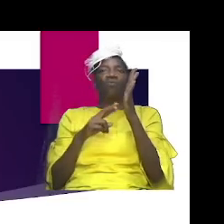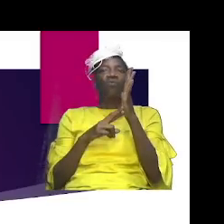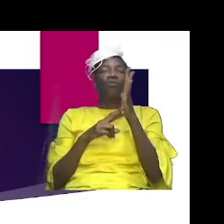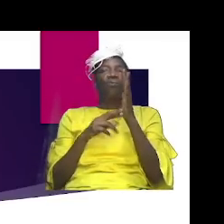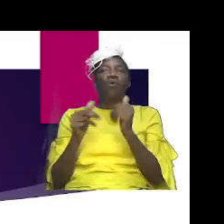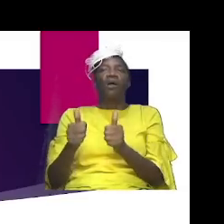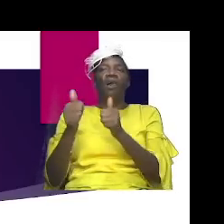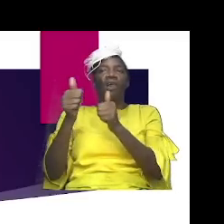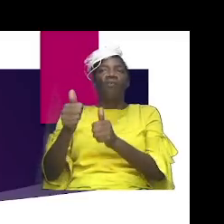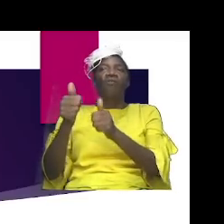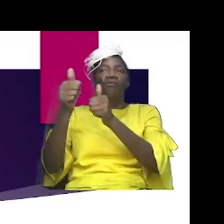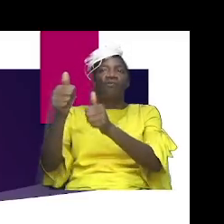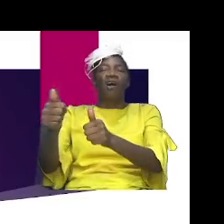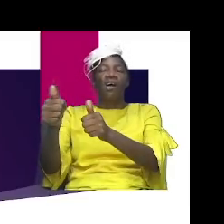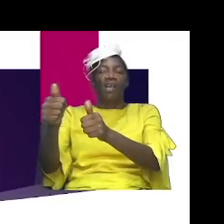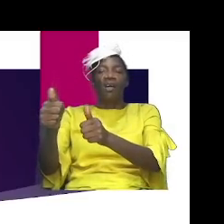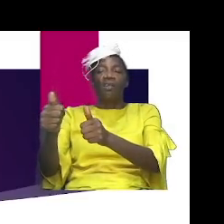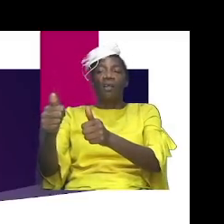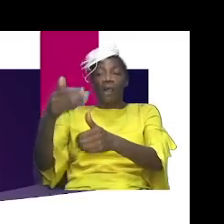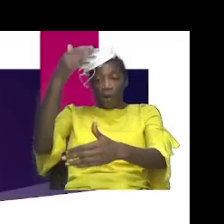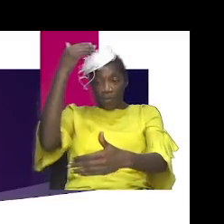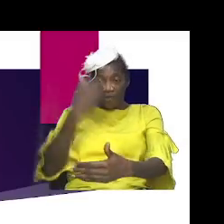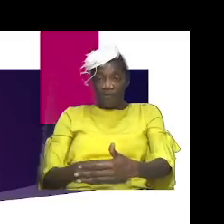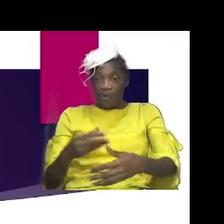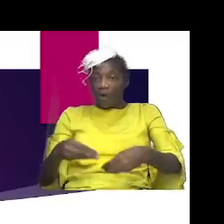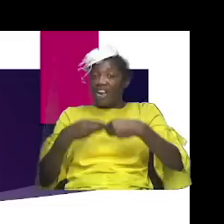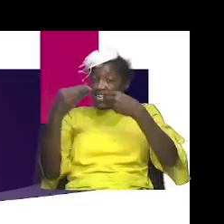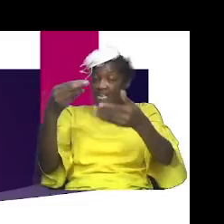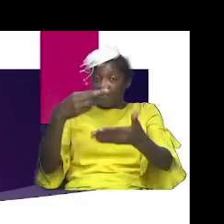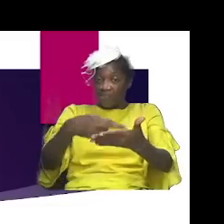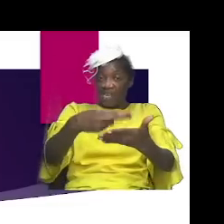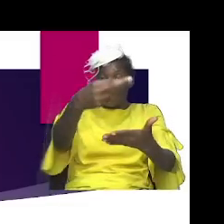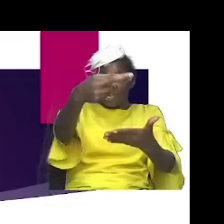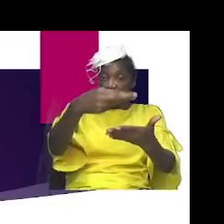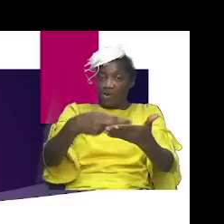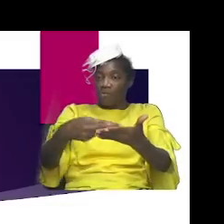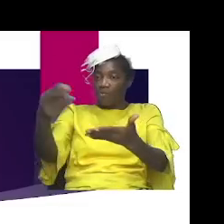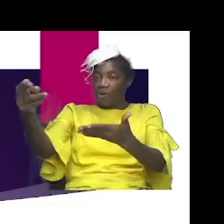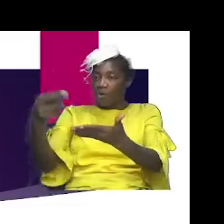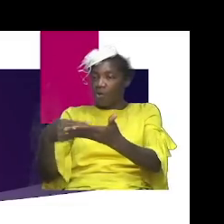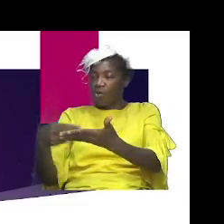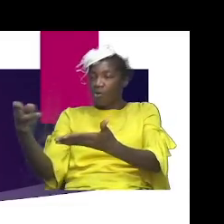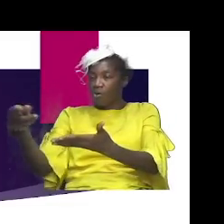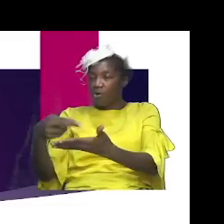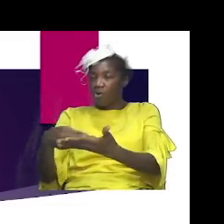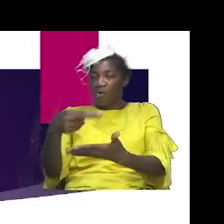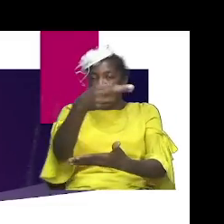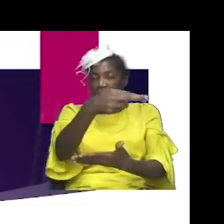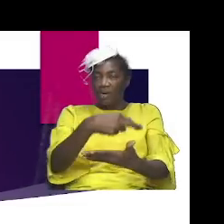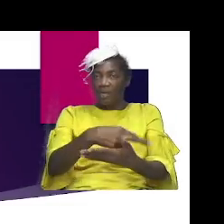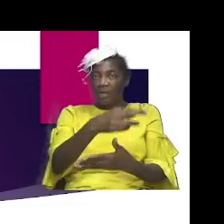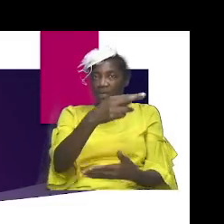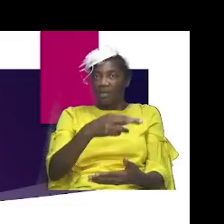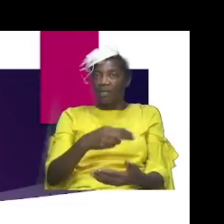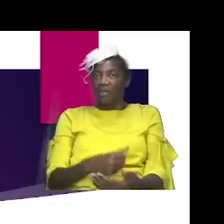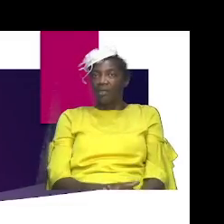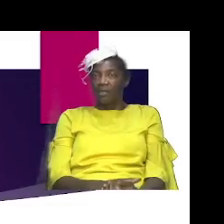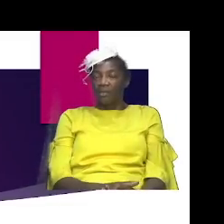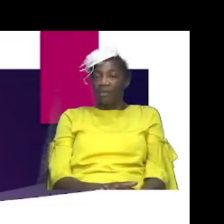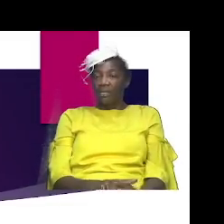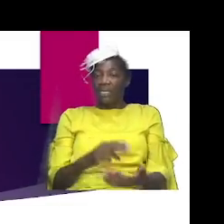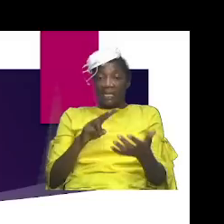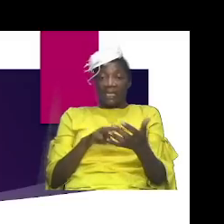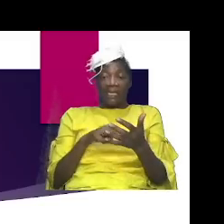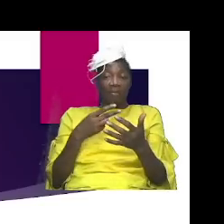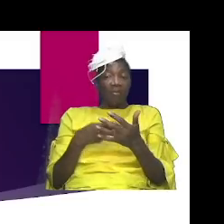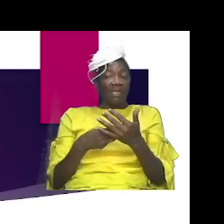followed before bestowing the reward, right? Before bestowing the rewards to those that were victorious. In other words,